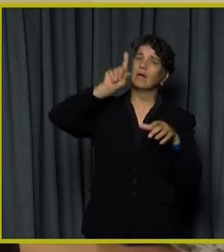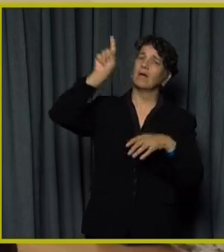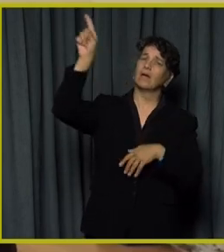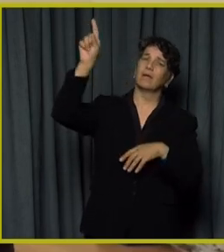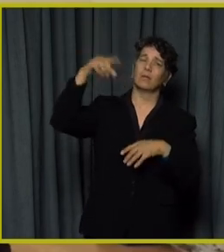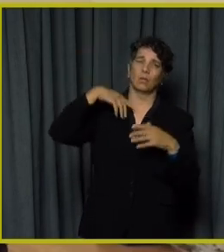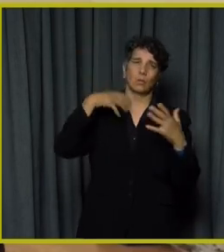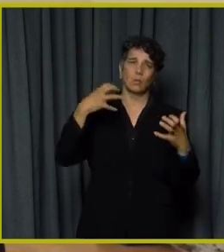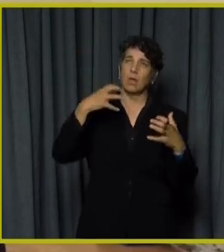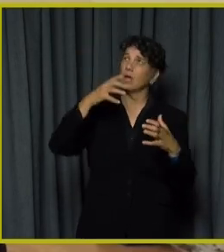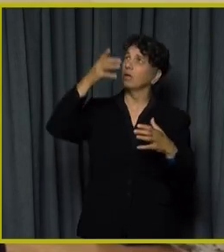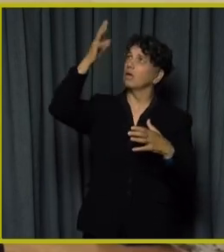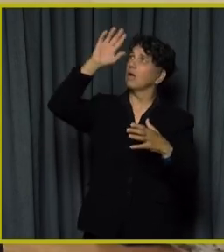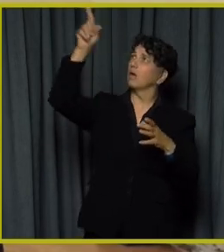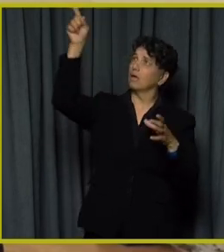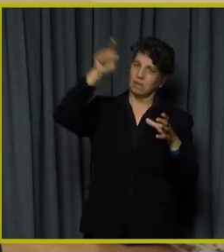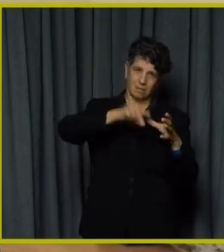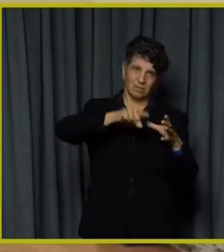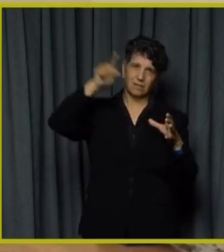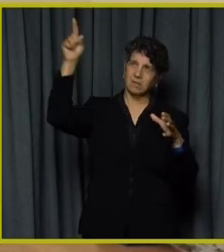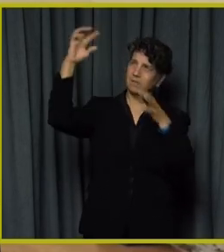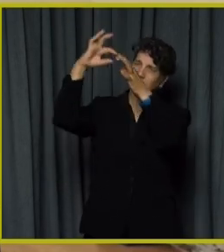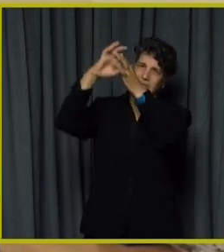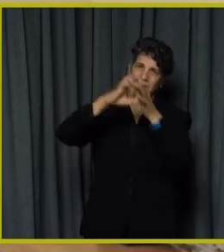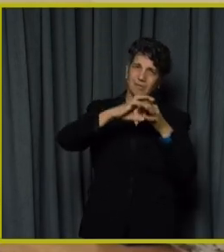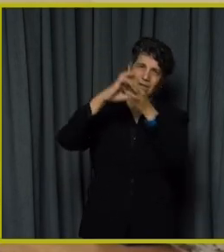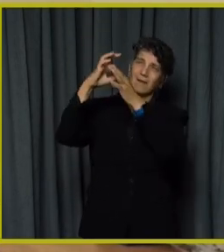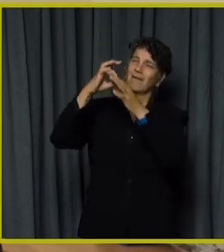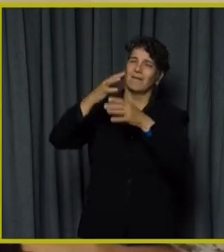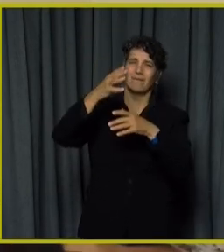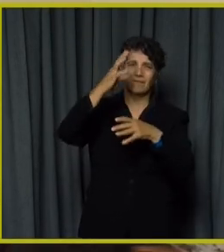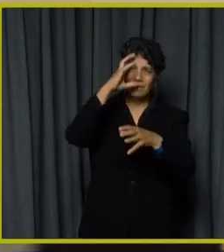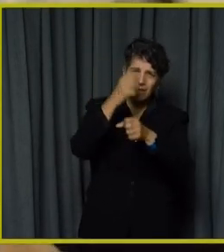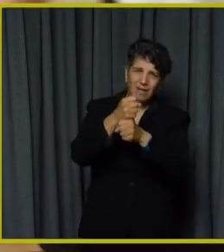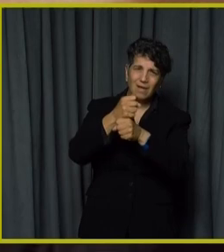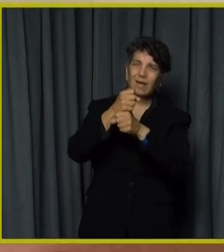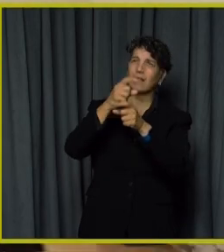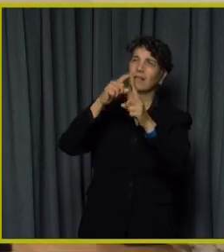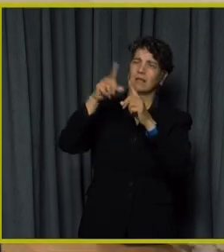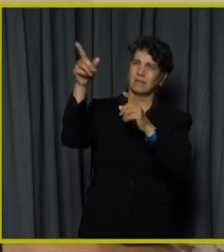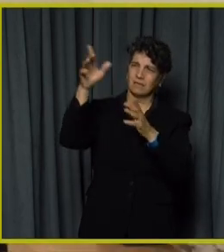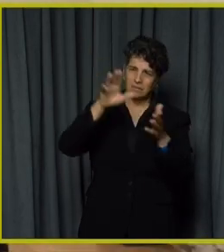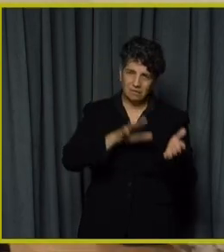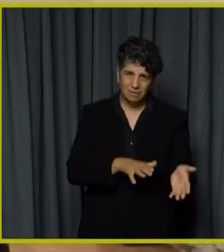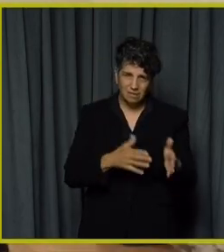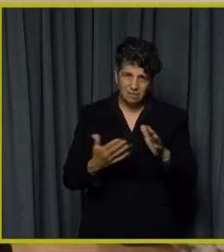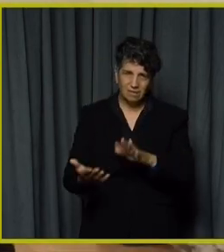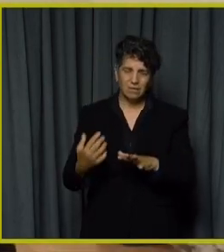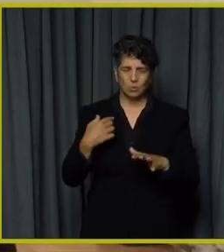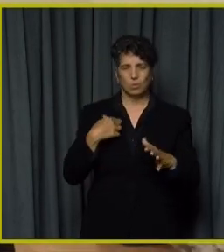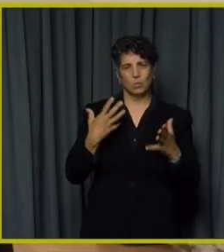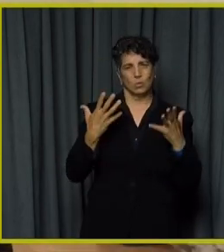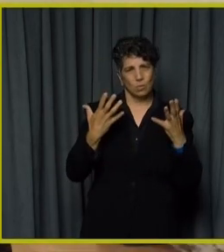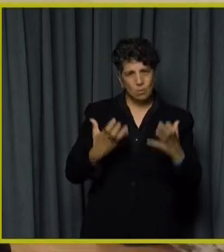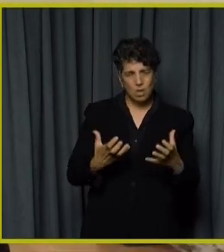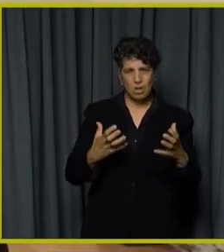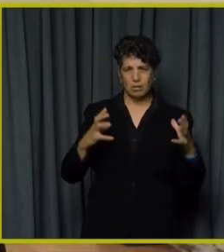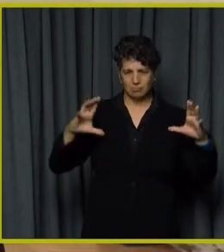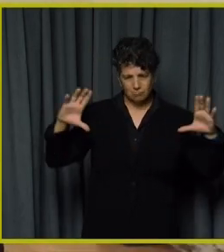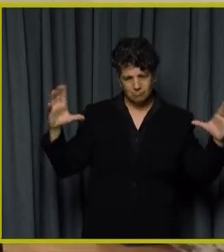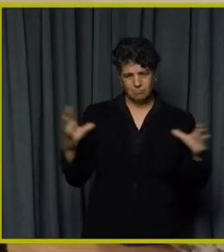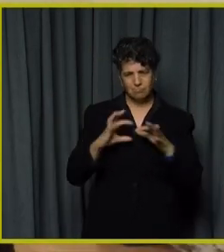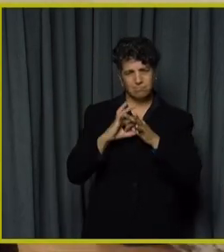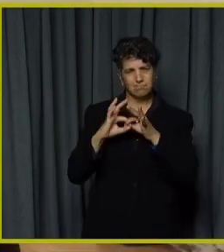be faithful unto death. Let us come together. Let us be together. Let us